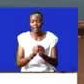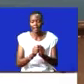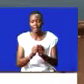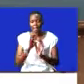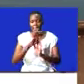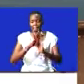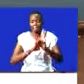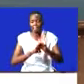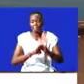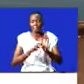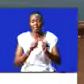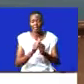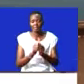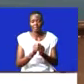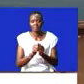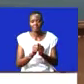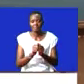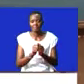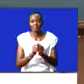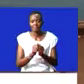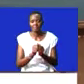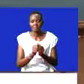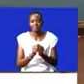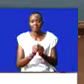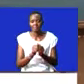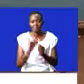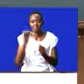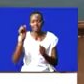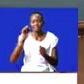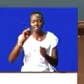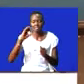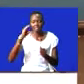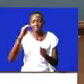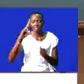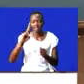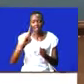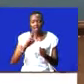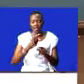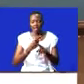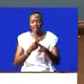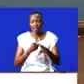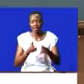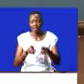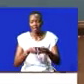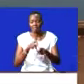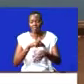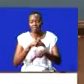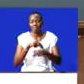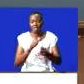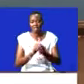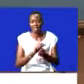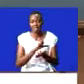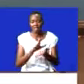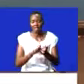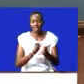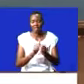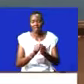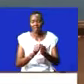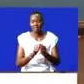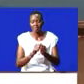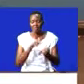Project, abbreviated as NCCR, but National Lake Victoria Transport and Communication